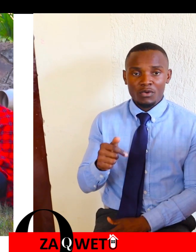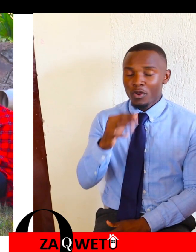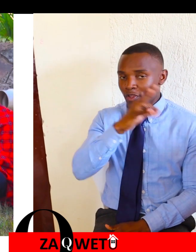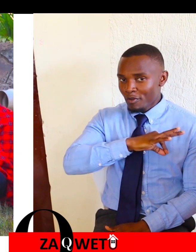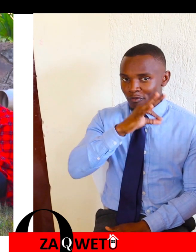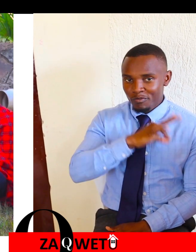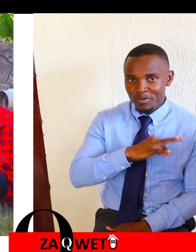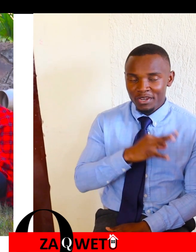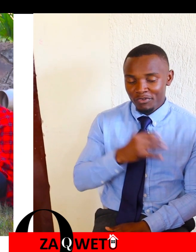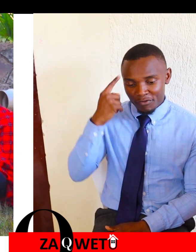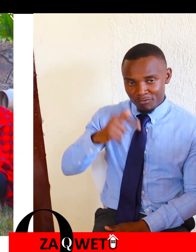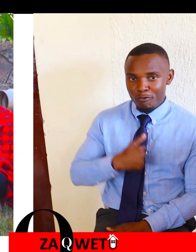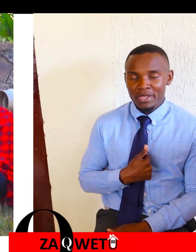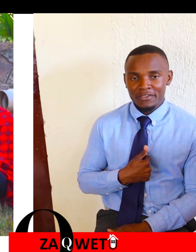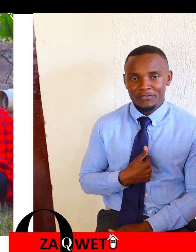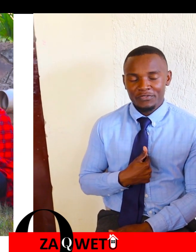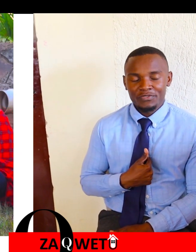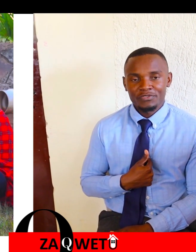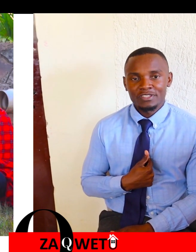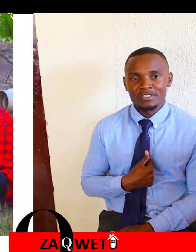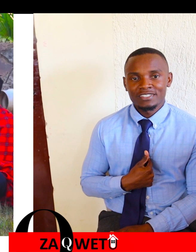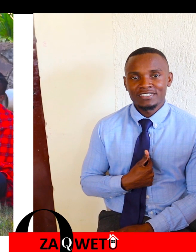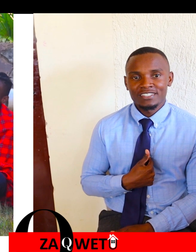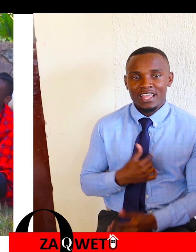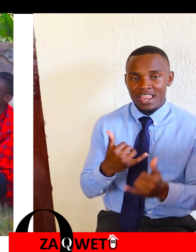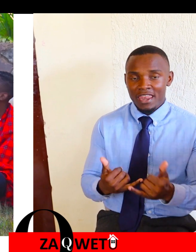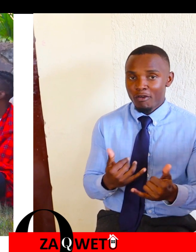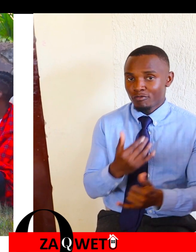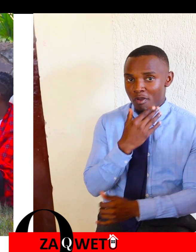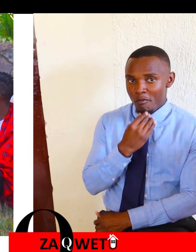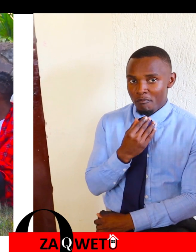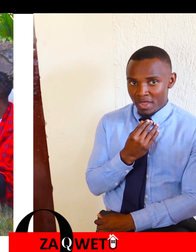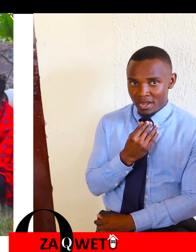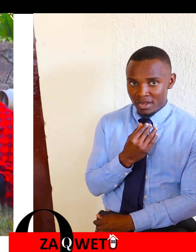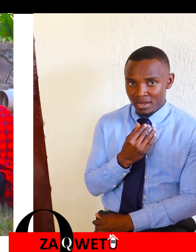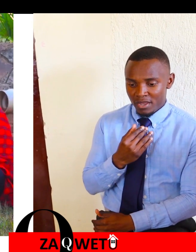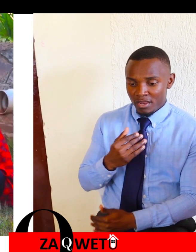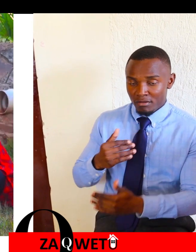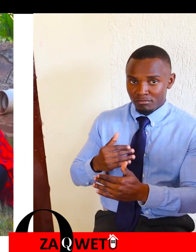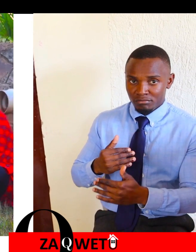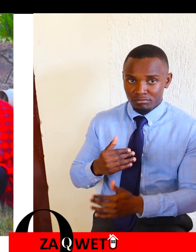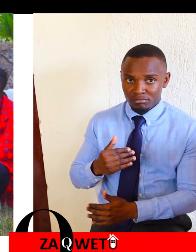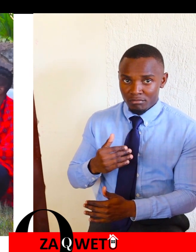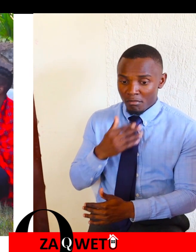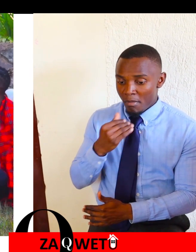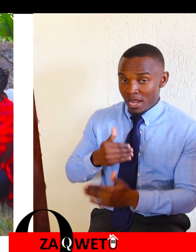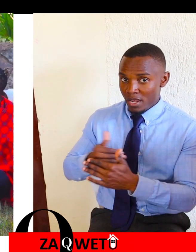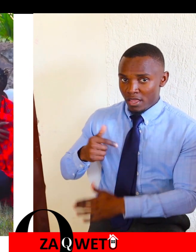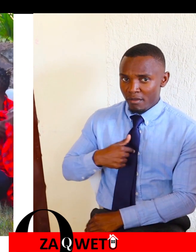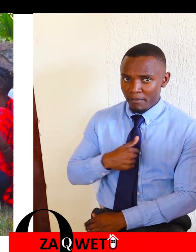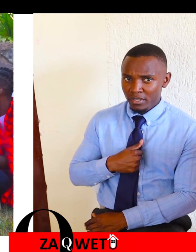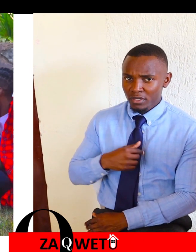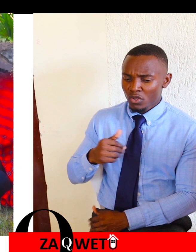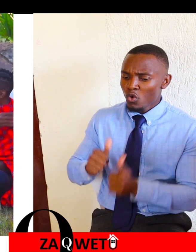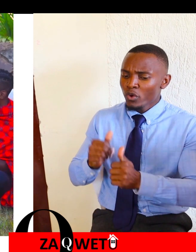and that's a plus for me. A big one. That's a plus for me. So, gentlemen are right next to